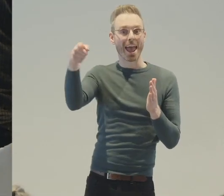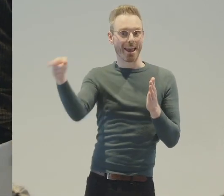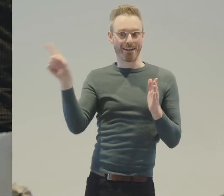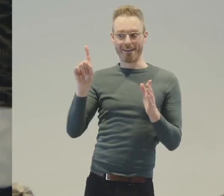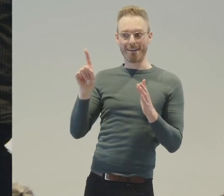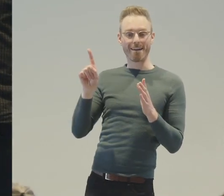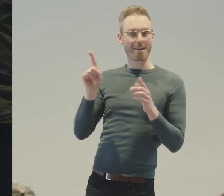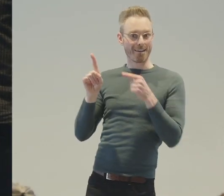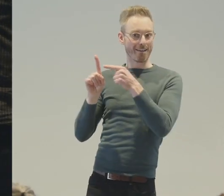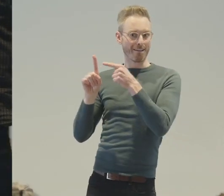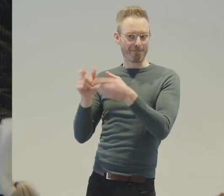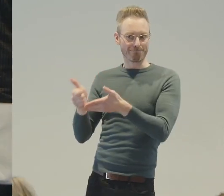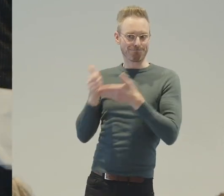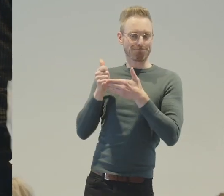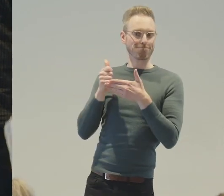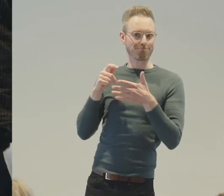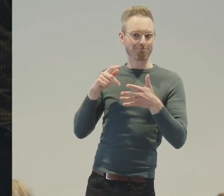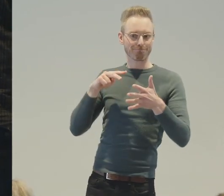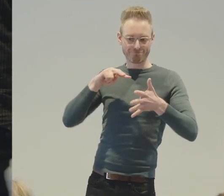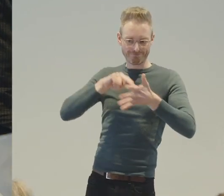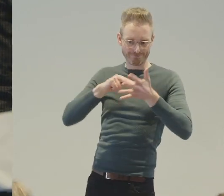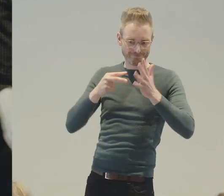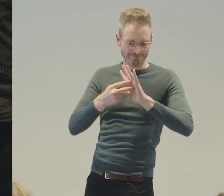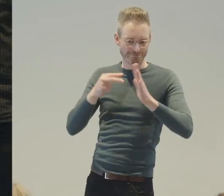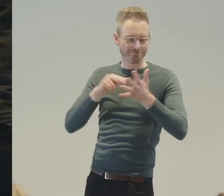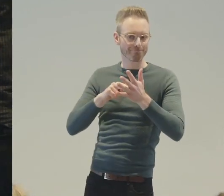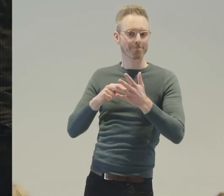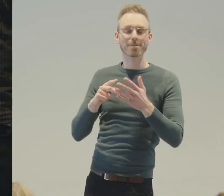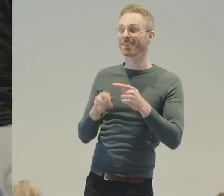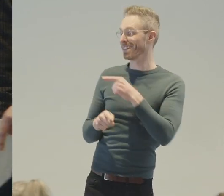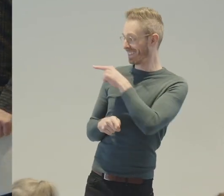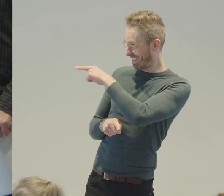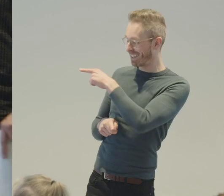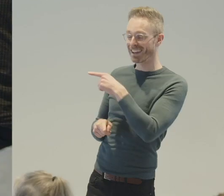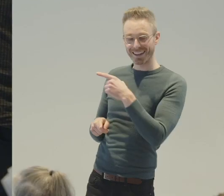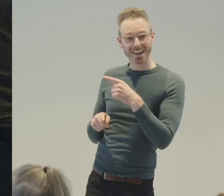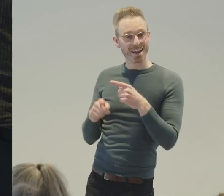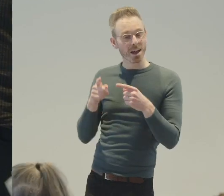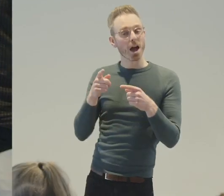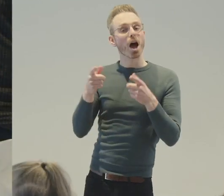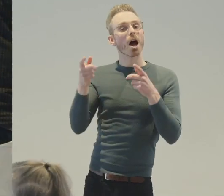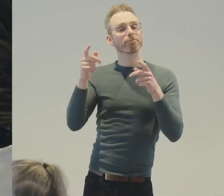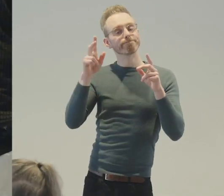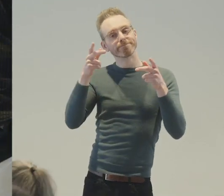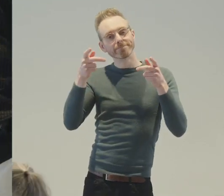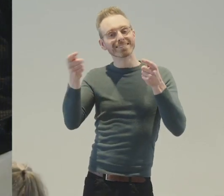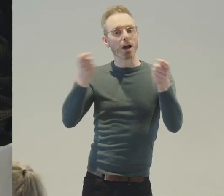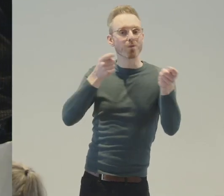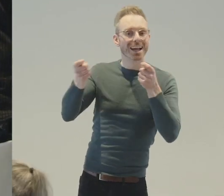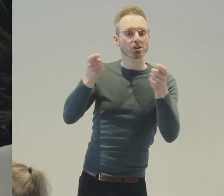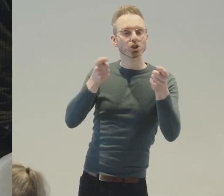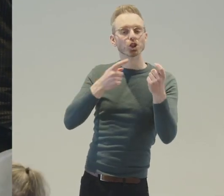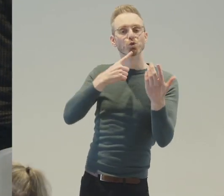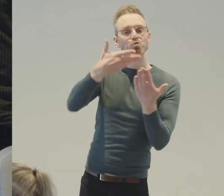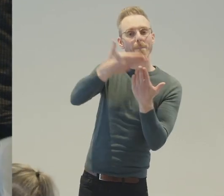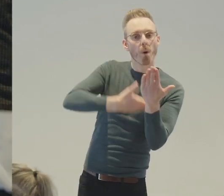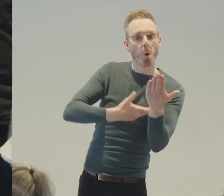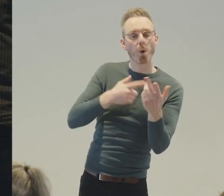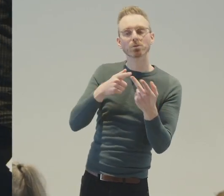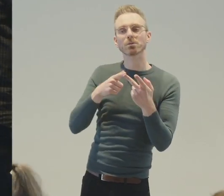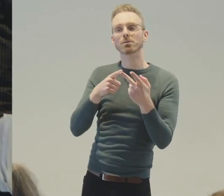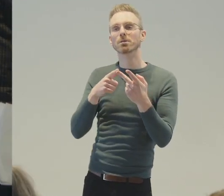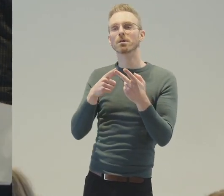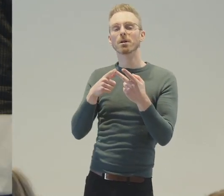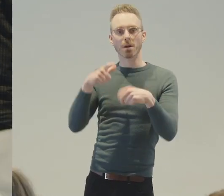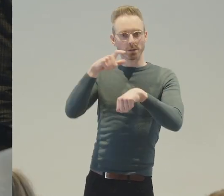Exactly. So we have planning sessions, prep times, go through the director's report, and then create the agenda together, and make it